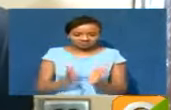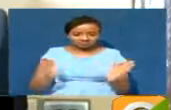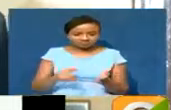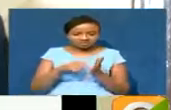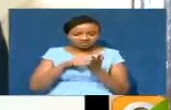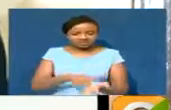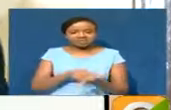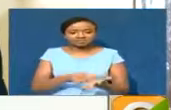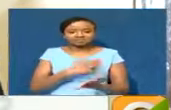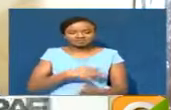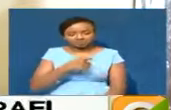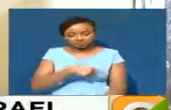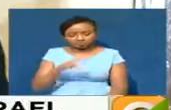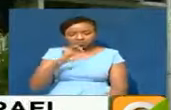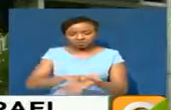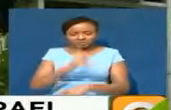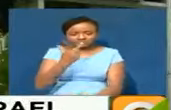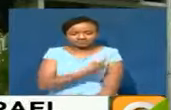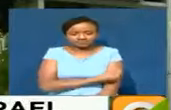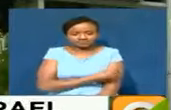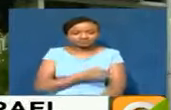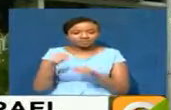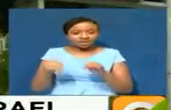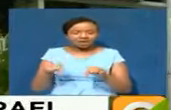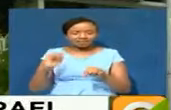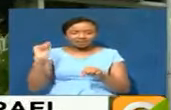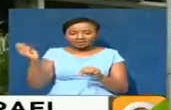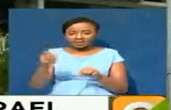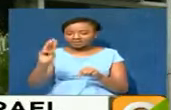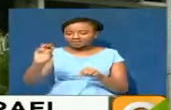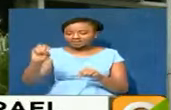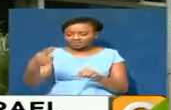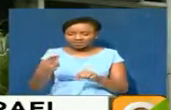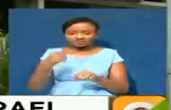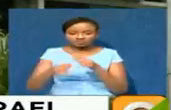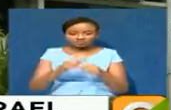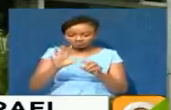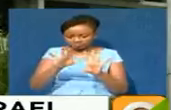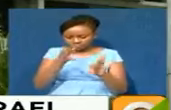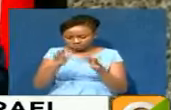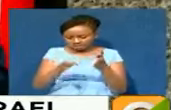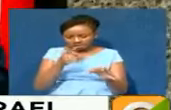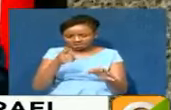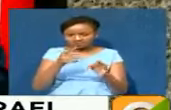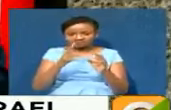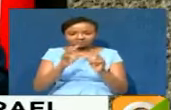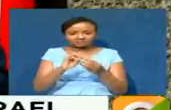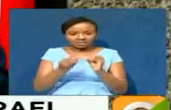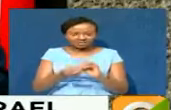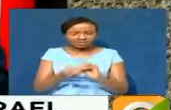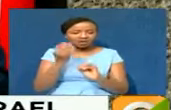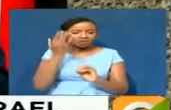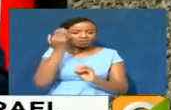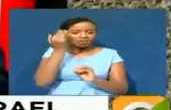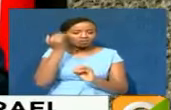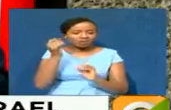you to go for the injection. Here in Kenya, the Ministry of Health is also seeking to analyze such data. Because